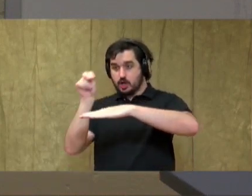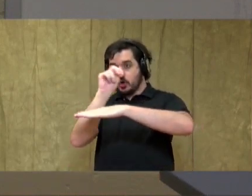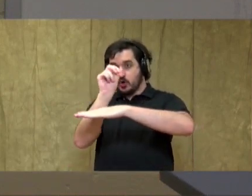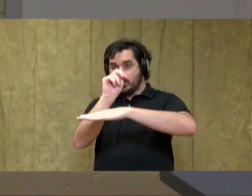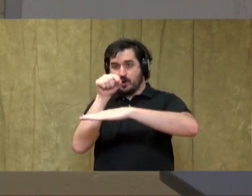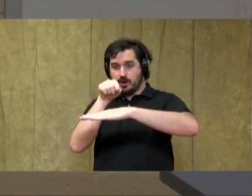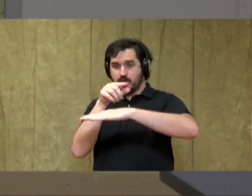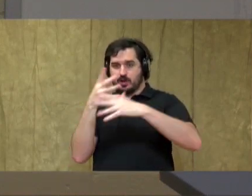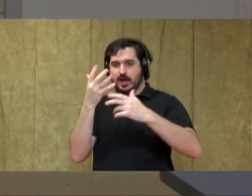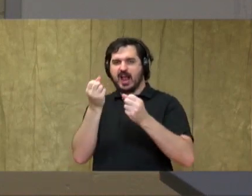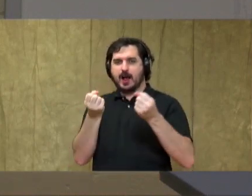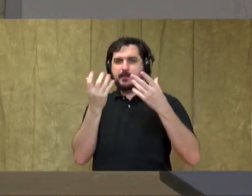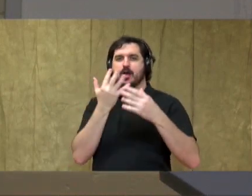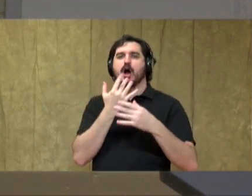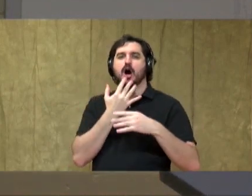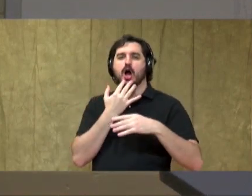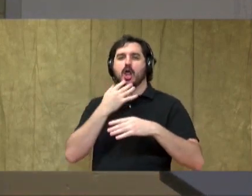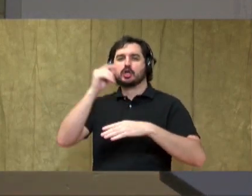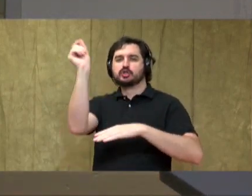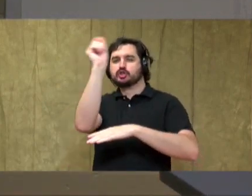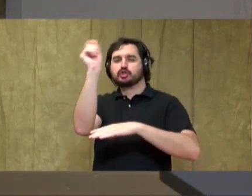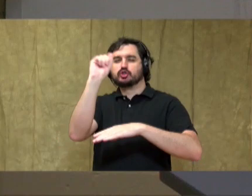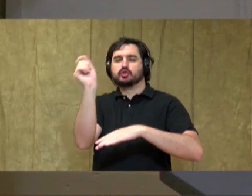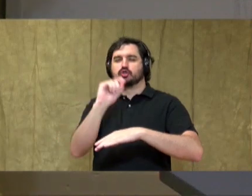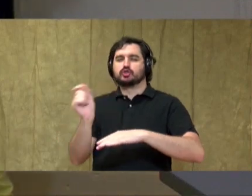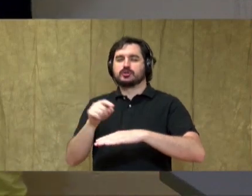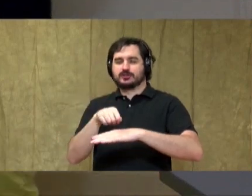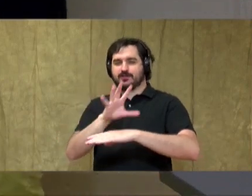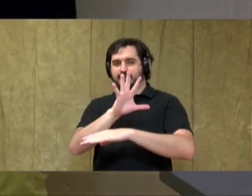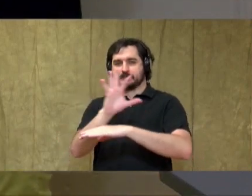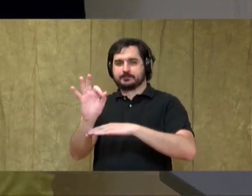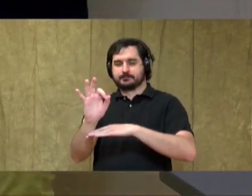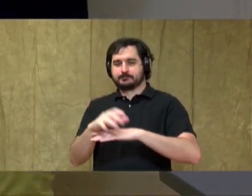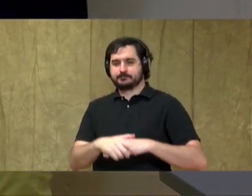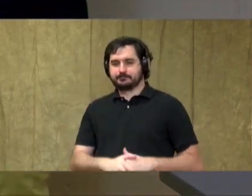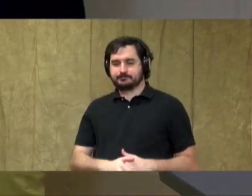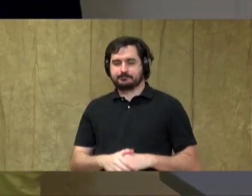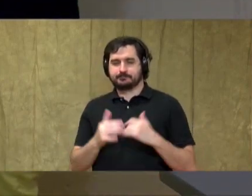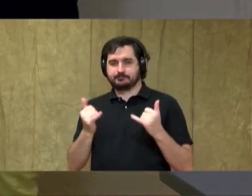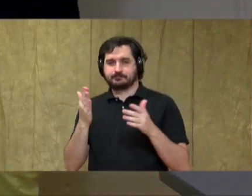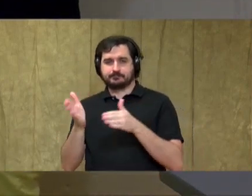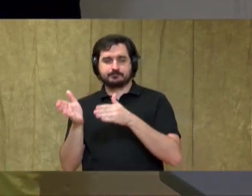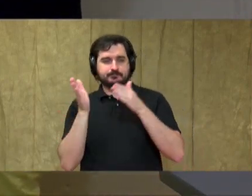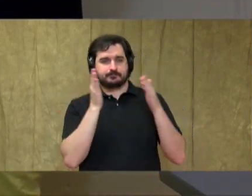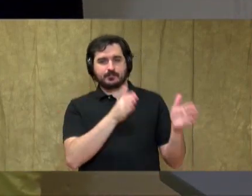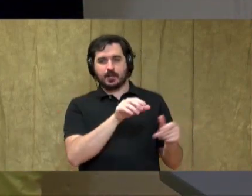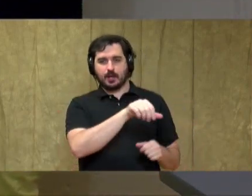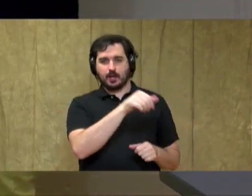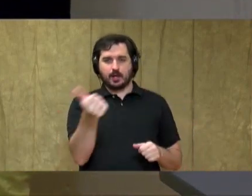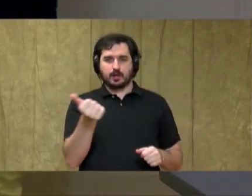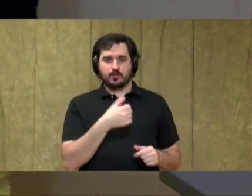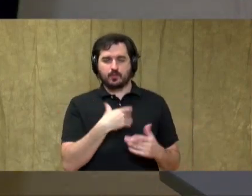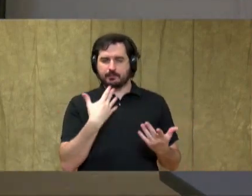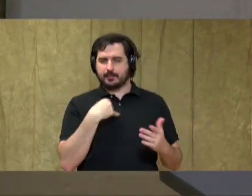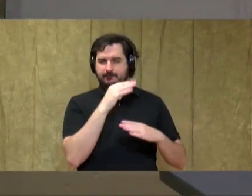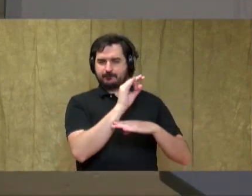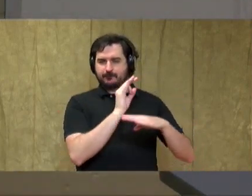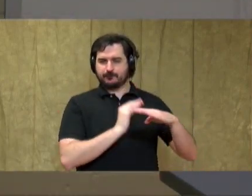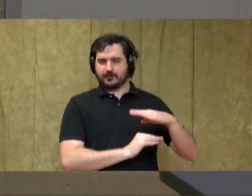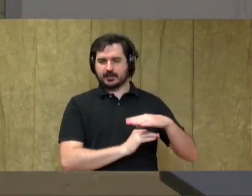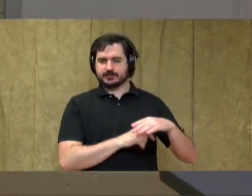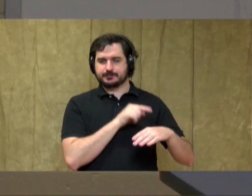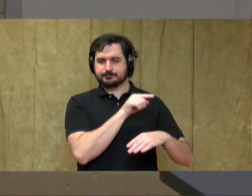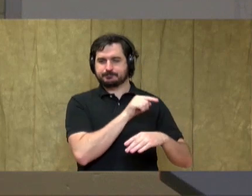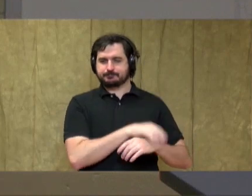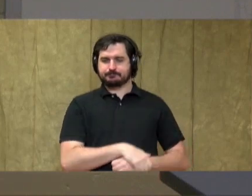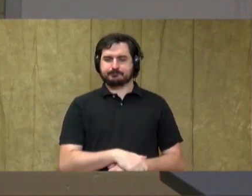is 59. Now, what would be my fraction for this shaded one? Well, how many